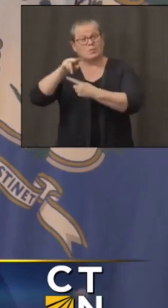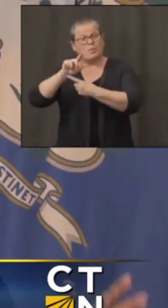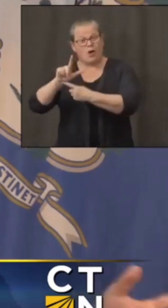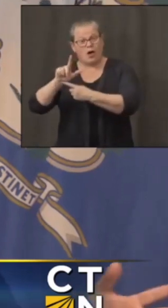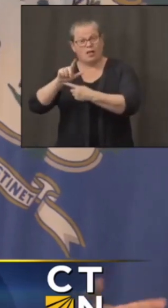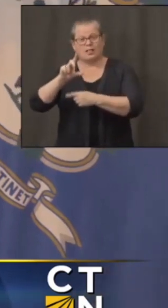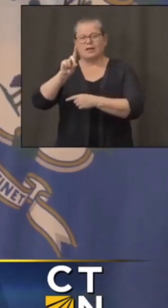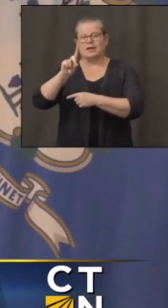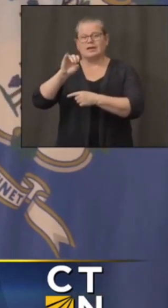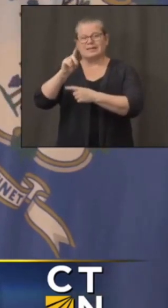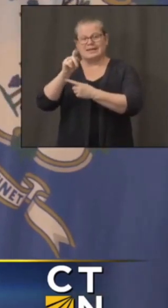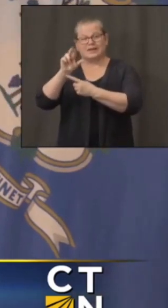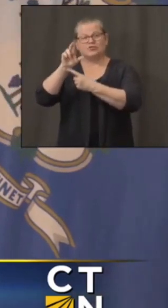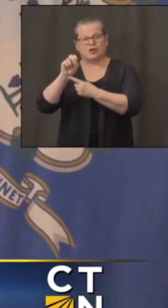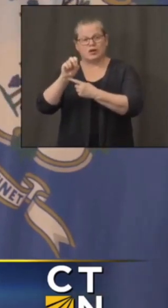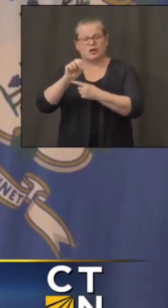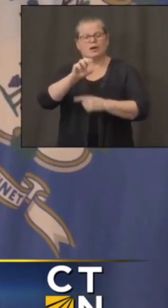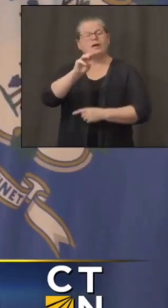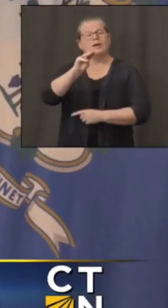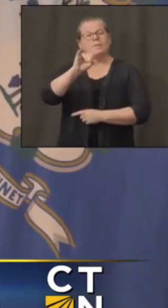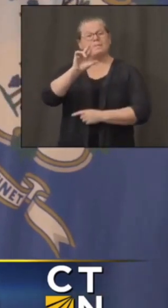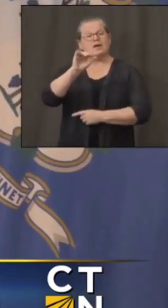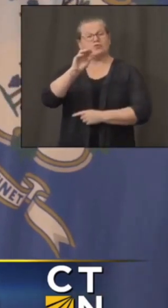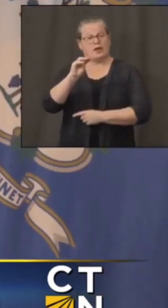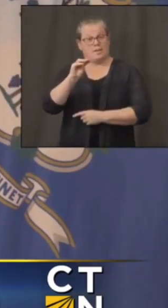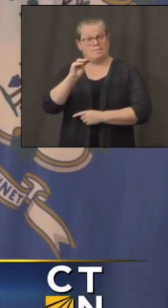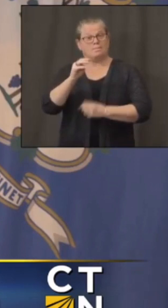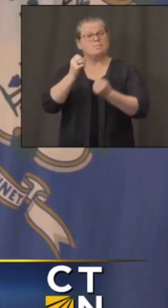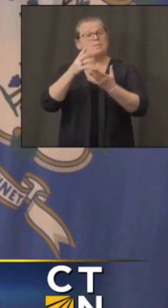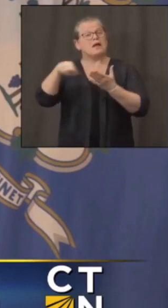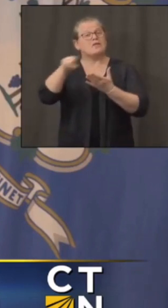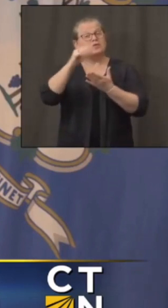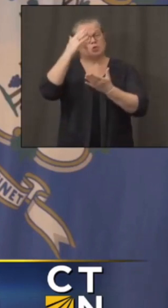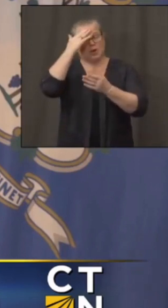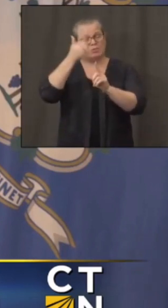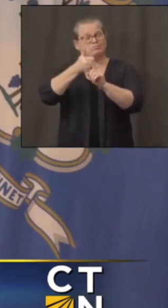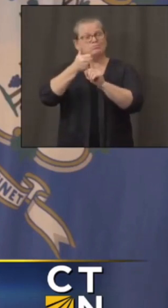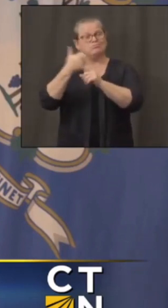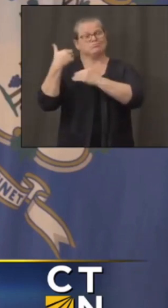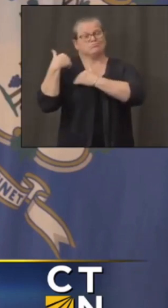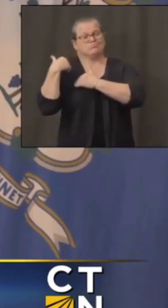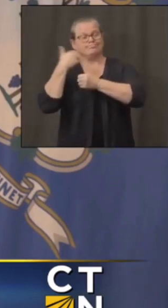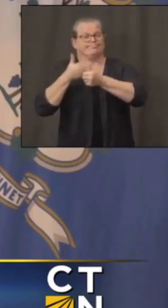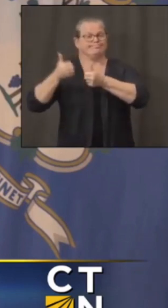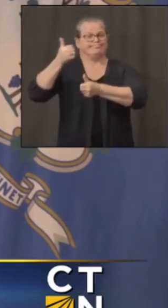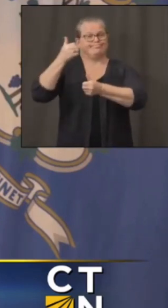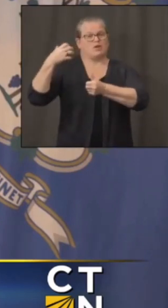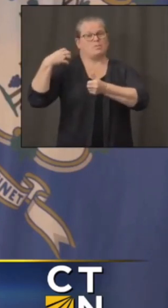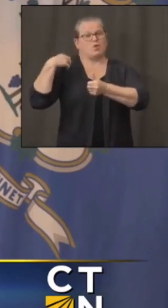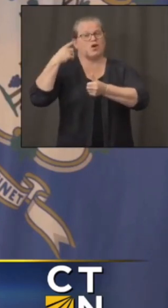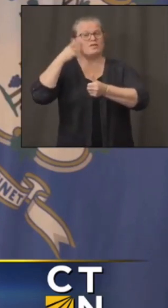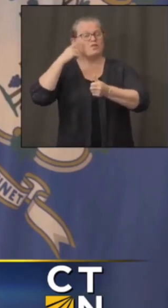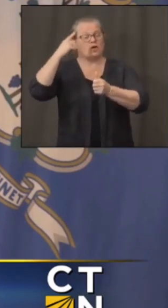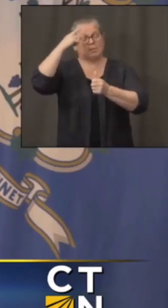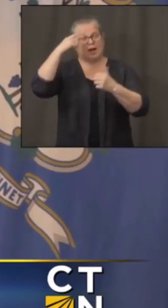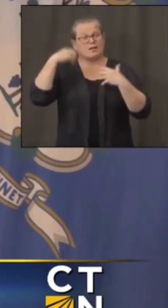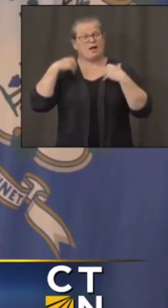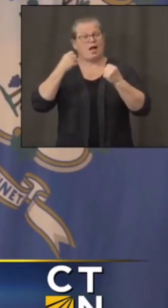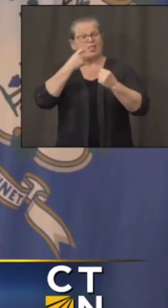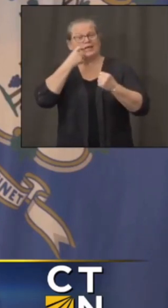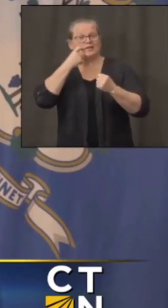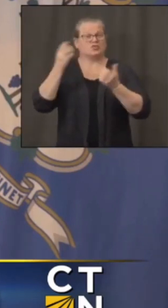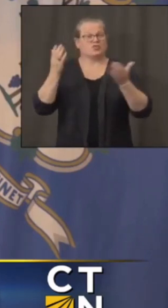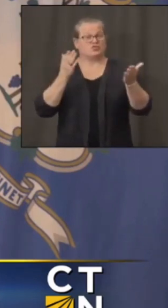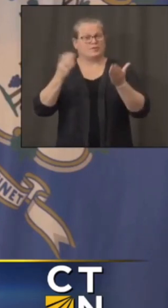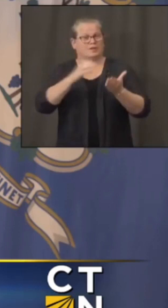Miriam Delphin-Rittman. Miriam, as many of you probably know, oversees mental health and addiction services, the commissioner